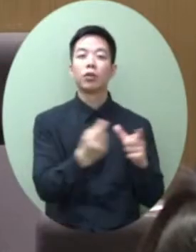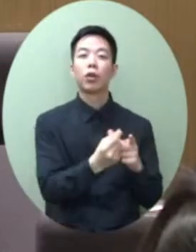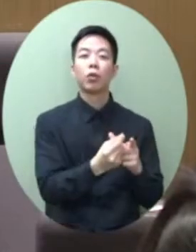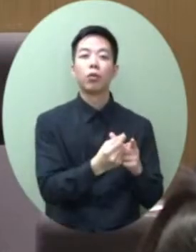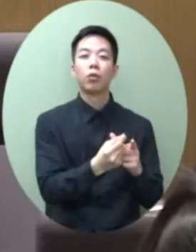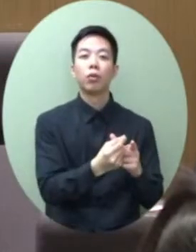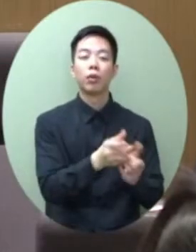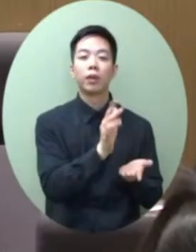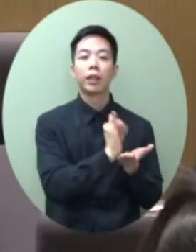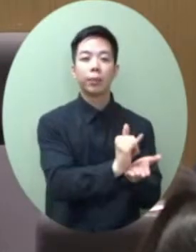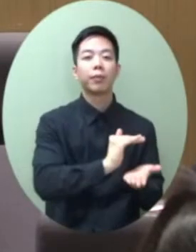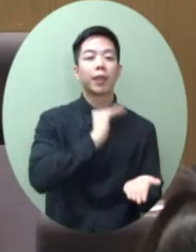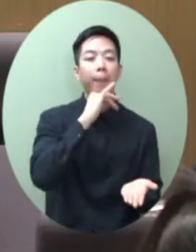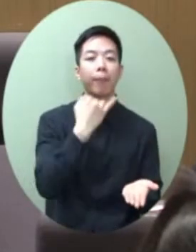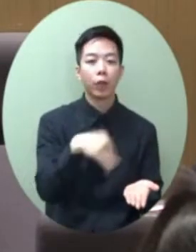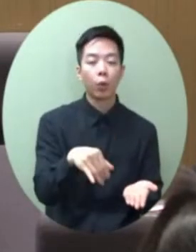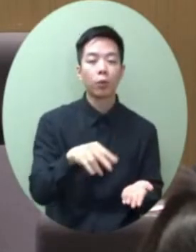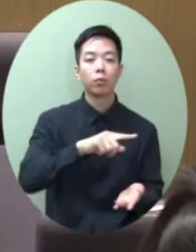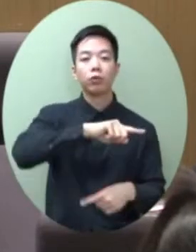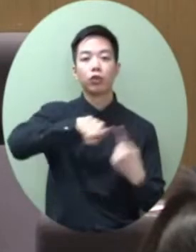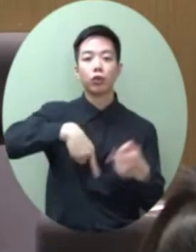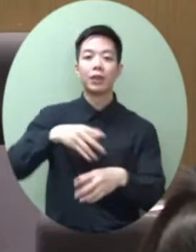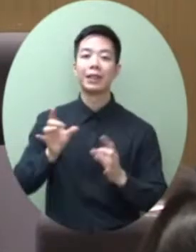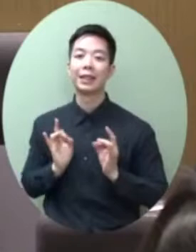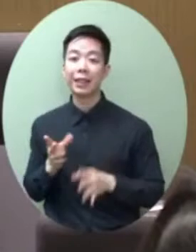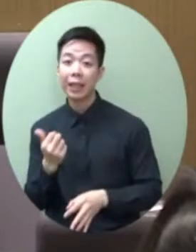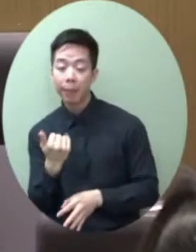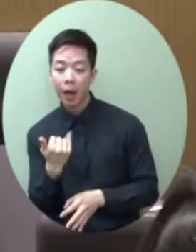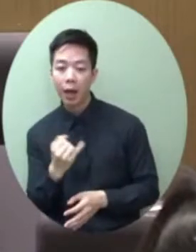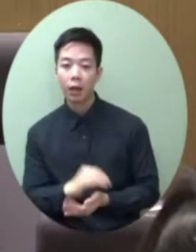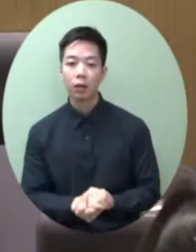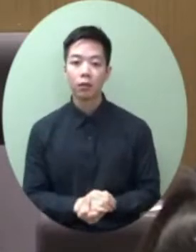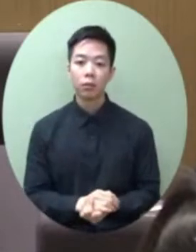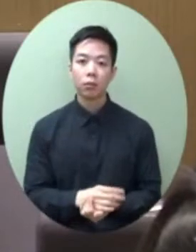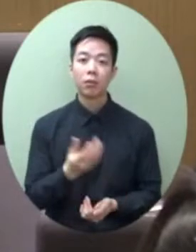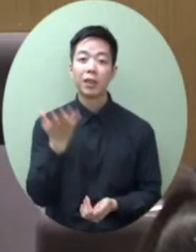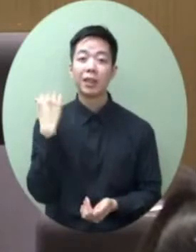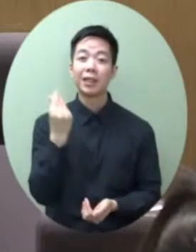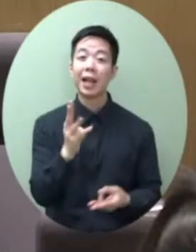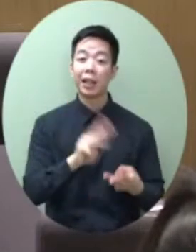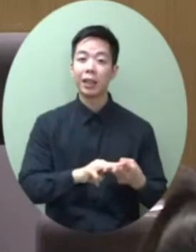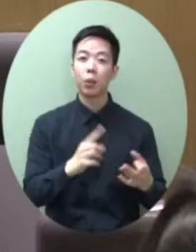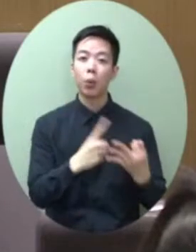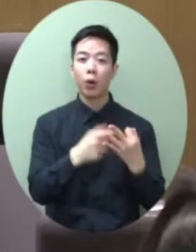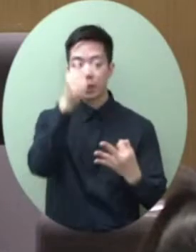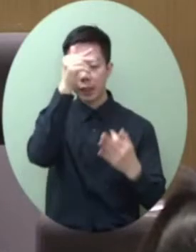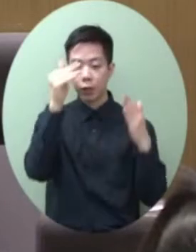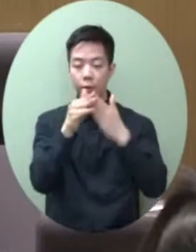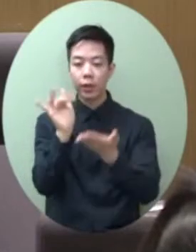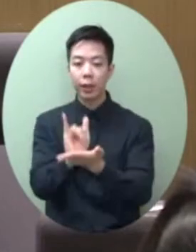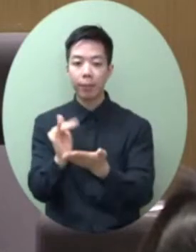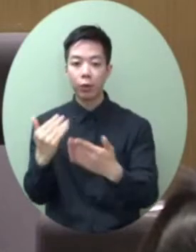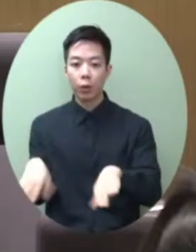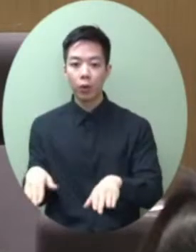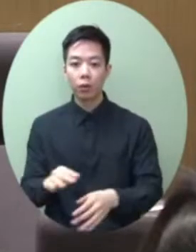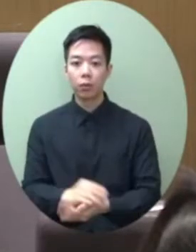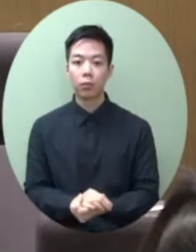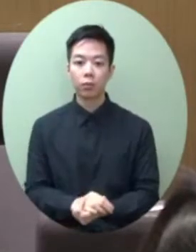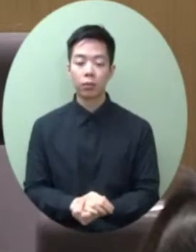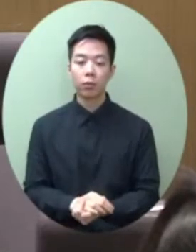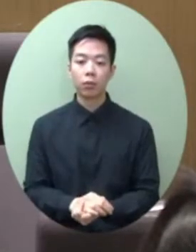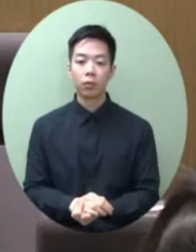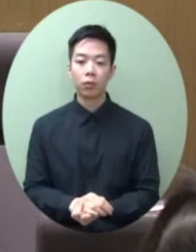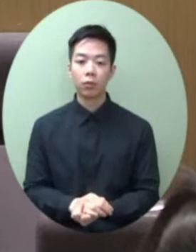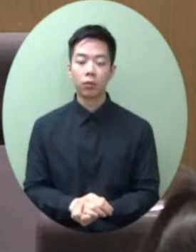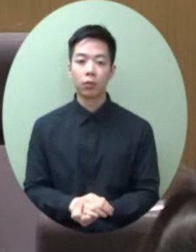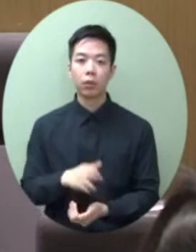Is it because she could not get a place at a public hospital? You said she also had been to Prince of Wales Hospital. Do